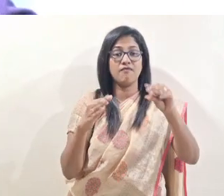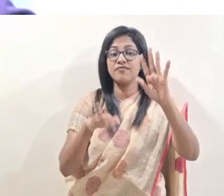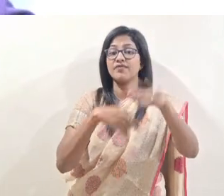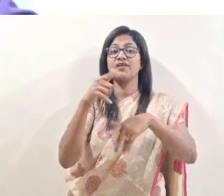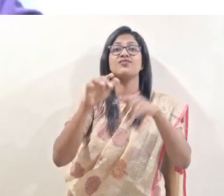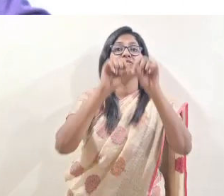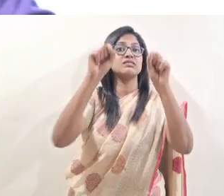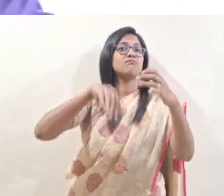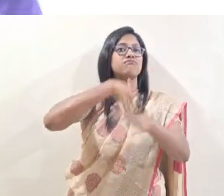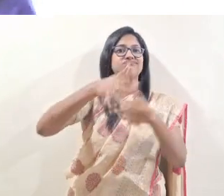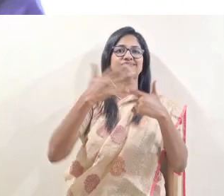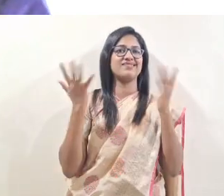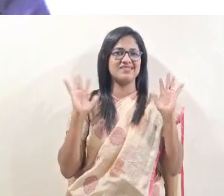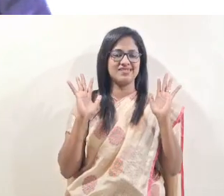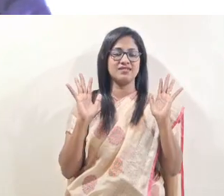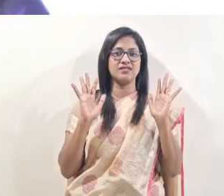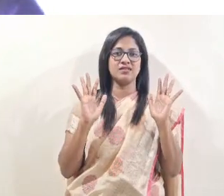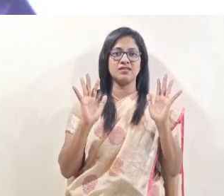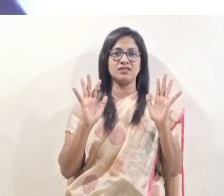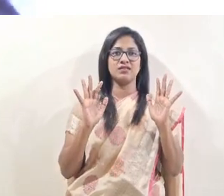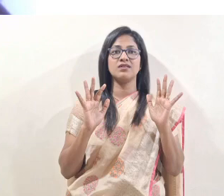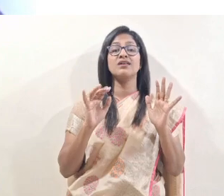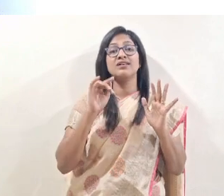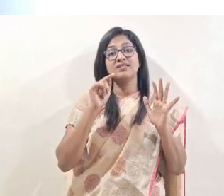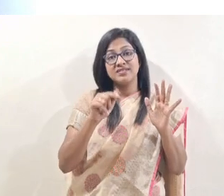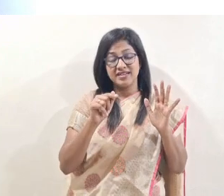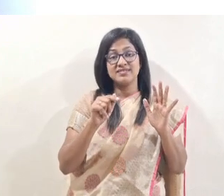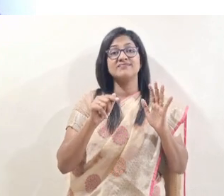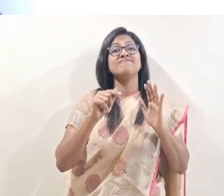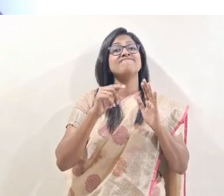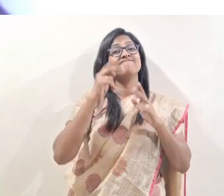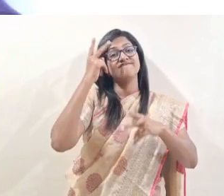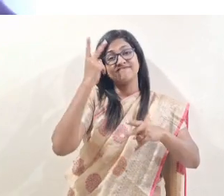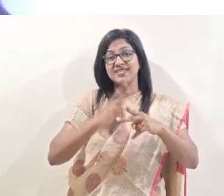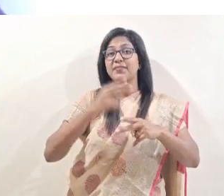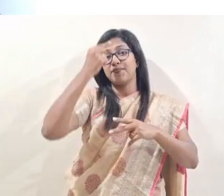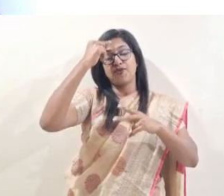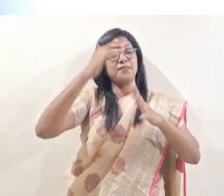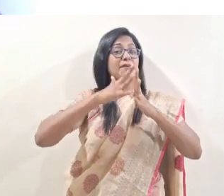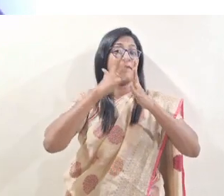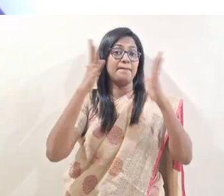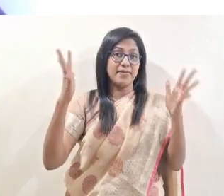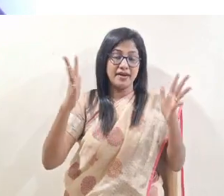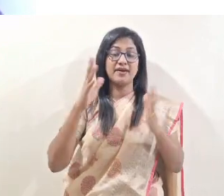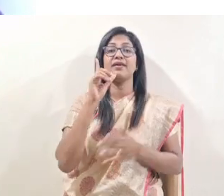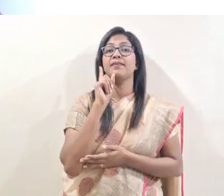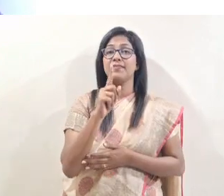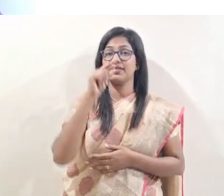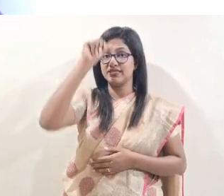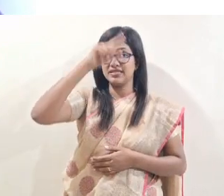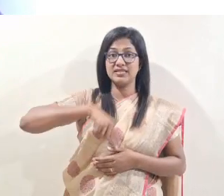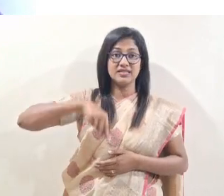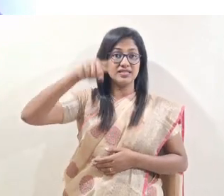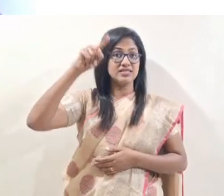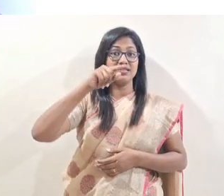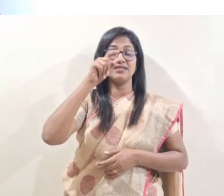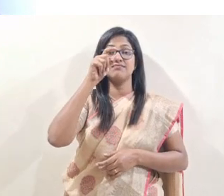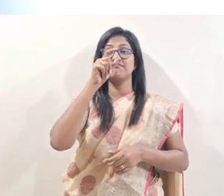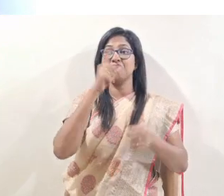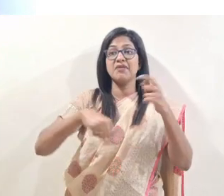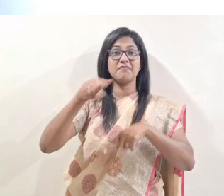on the system. And this will always stay one of the bigger challenges, but Indians are supposed to be the